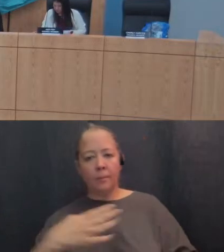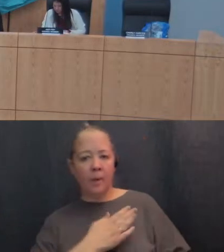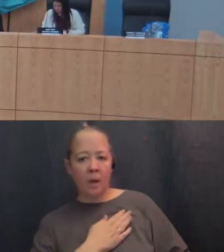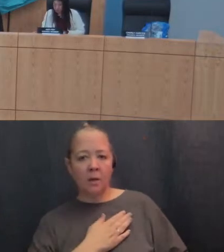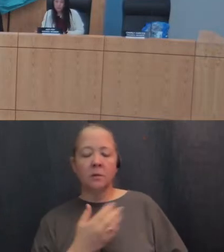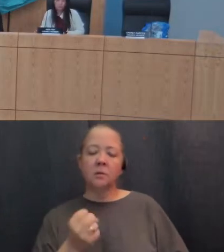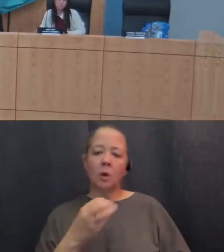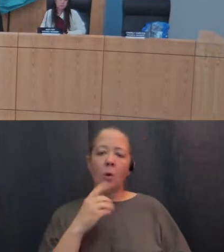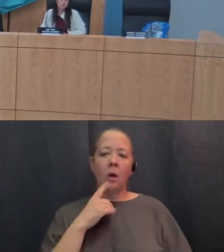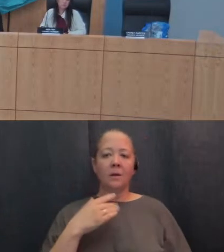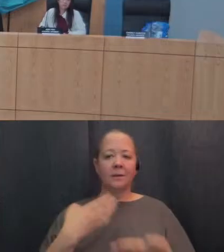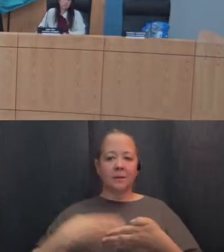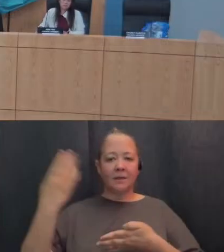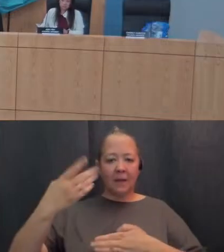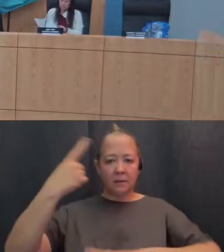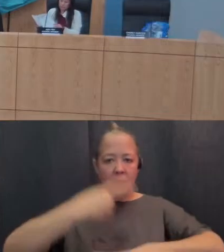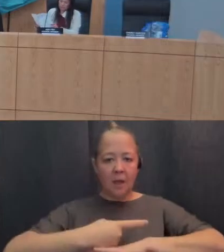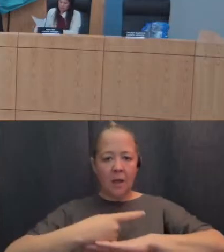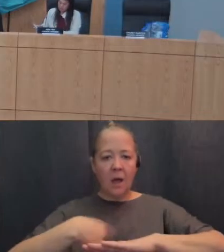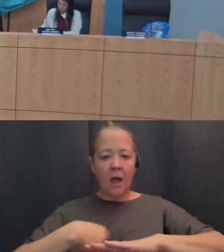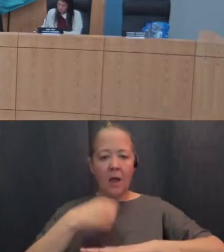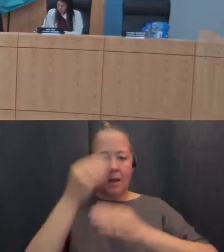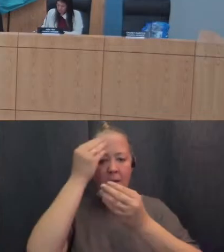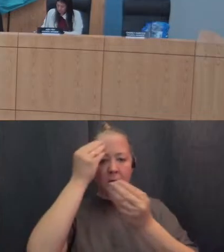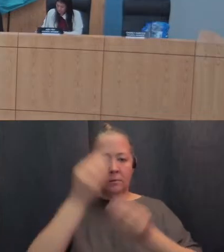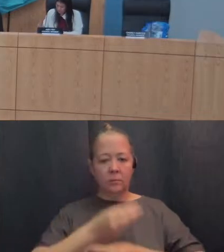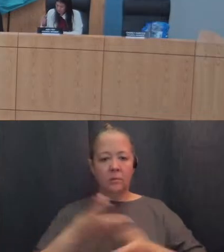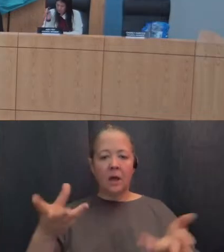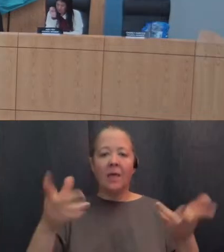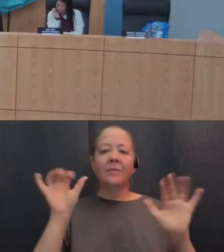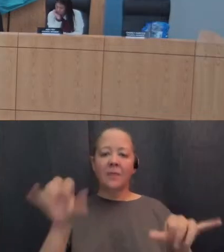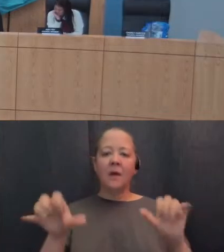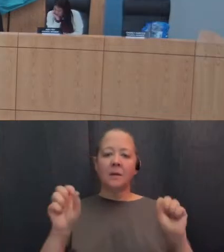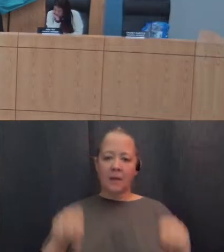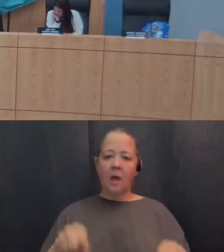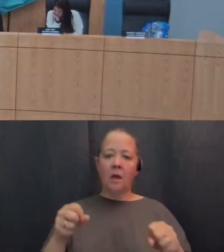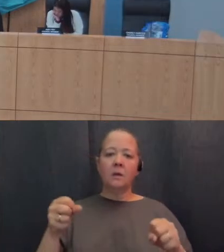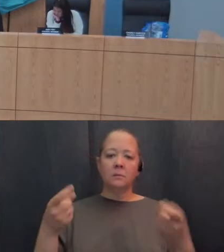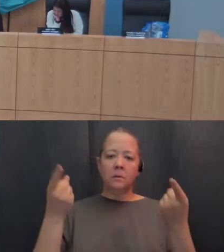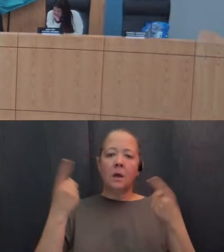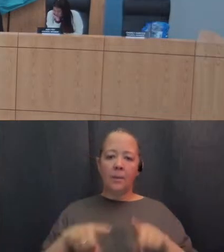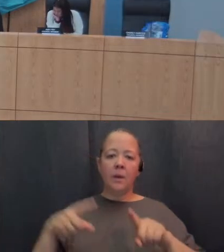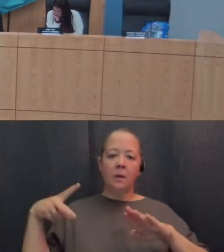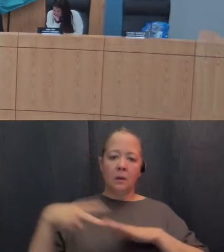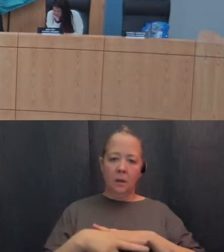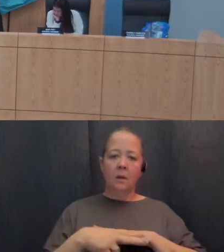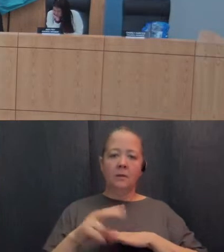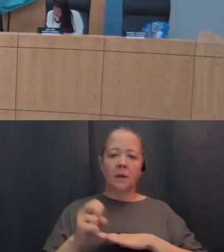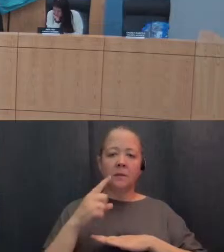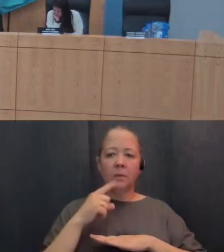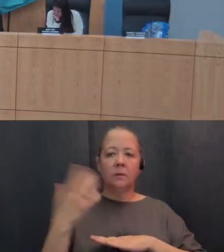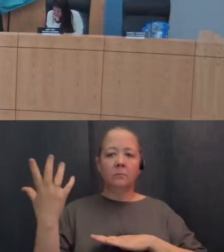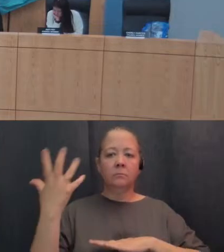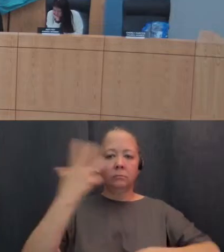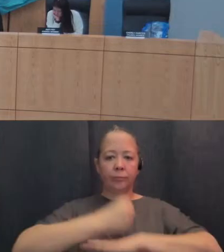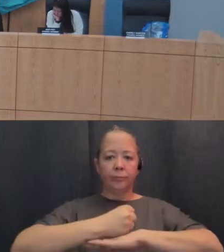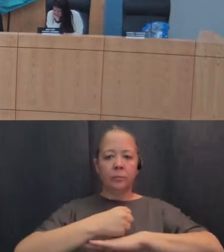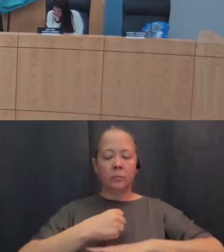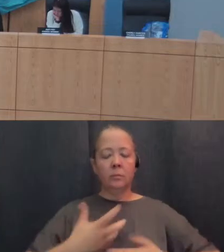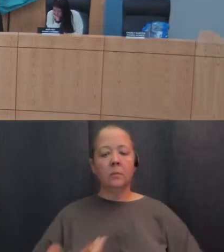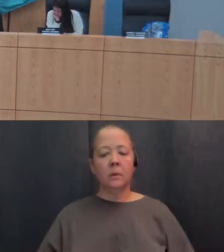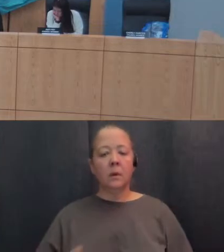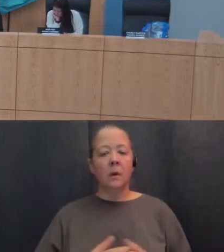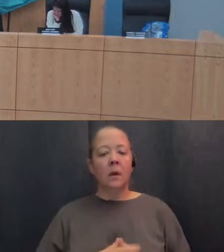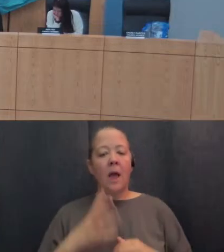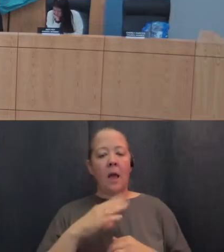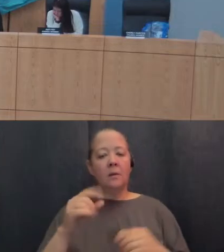said that can't happen. So that's being gutted. The event will still happen, but that's being gutted and looked at. But I also posted